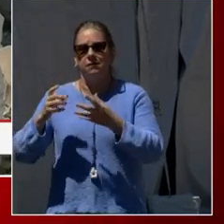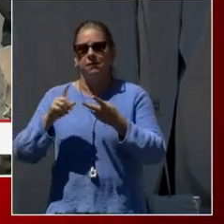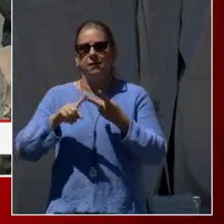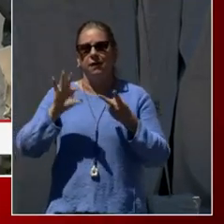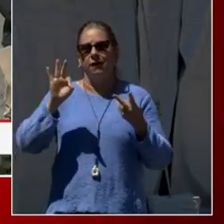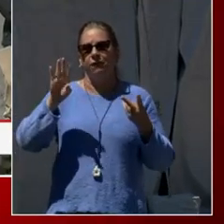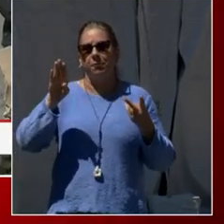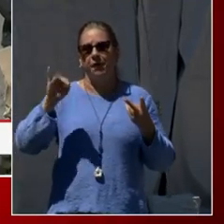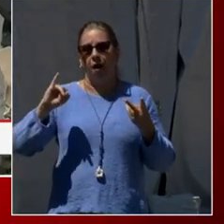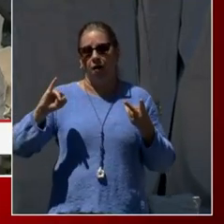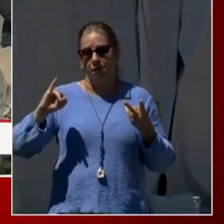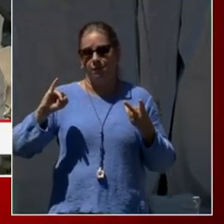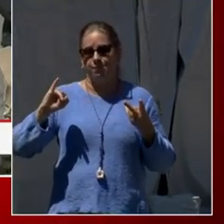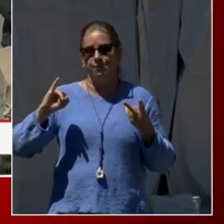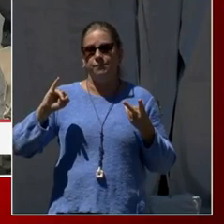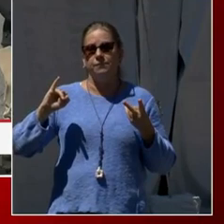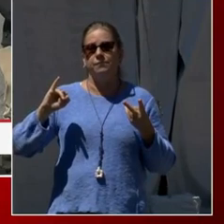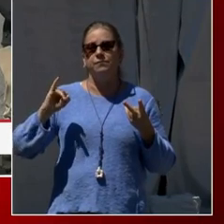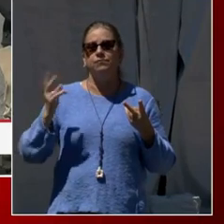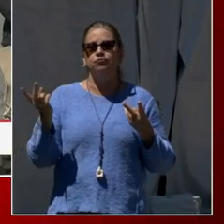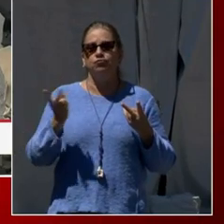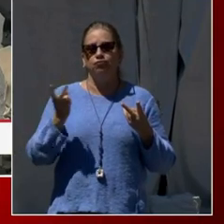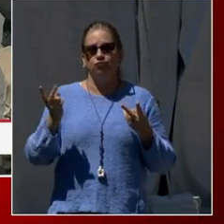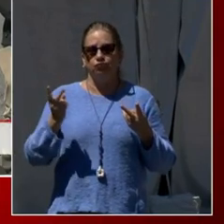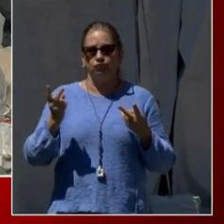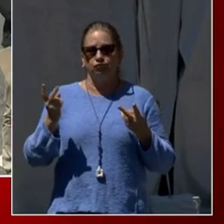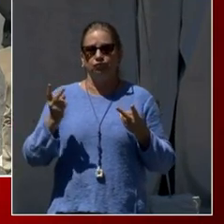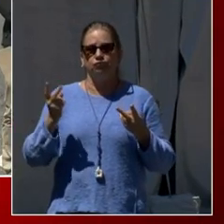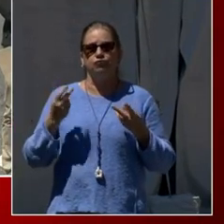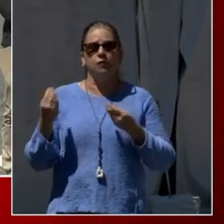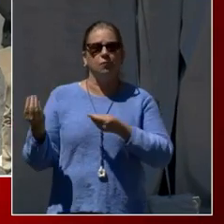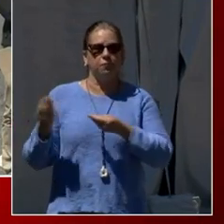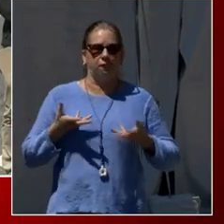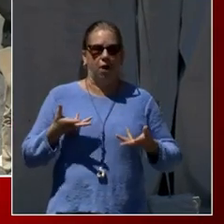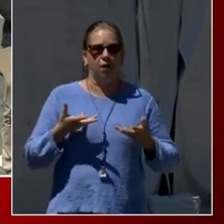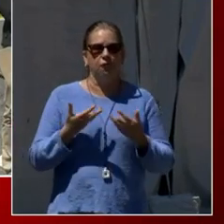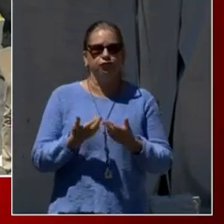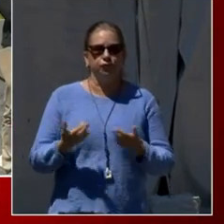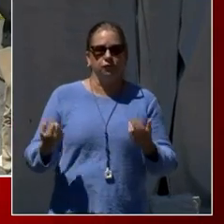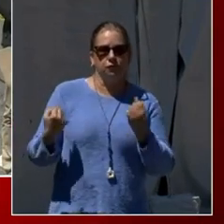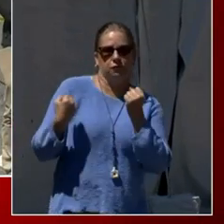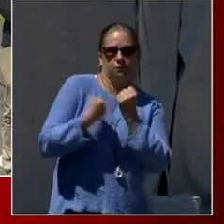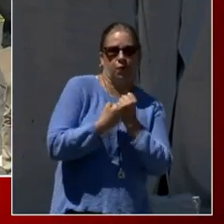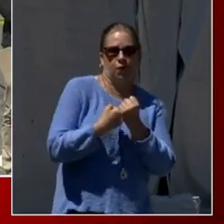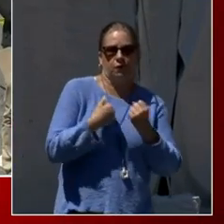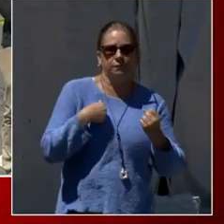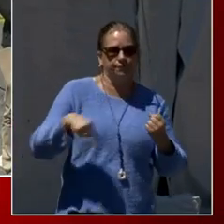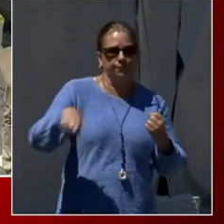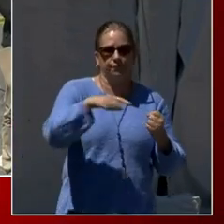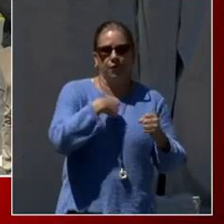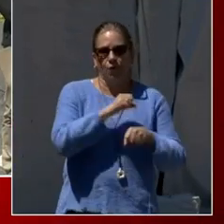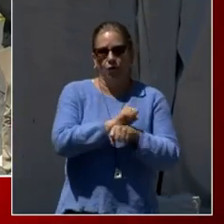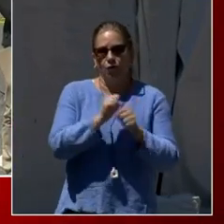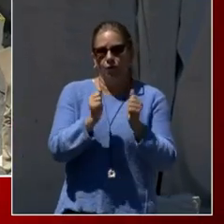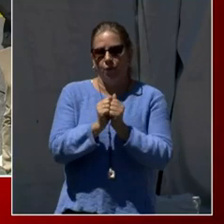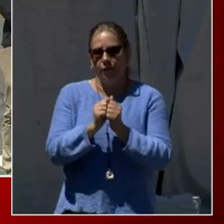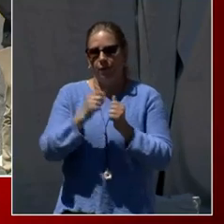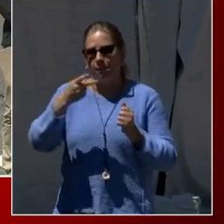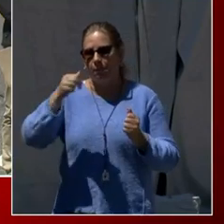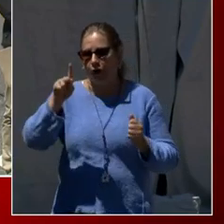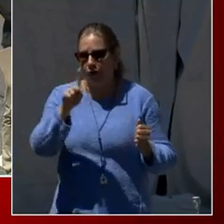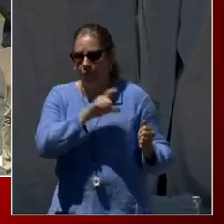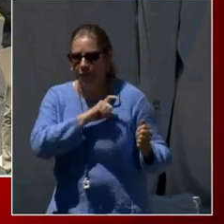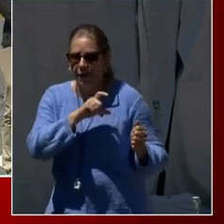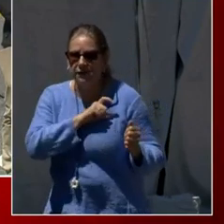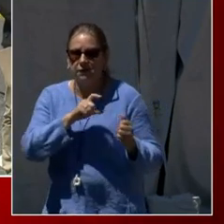readily available to provide resources. We continued to work with the U.S. Park Police, the U.S. Secret Service, and the U.S. Secret